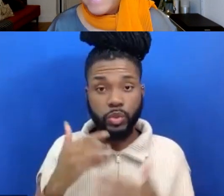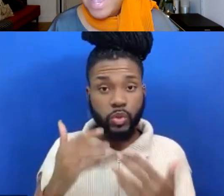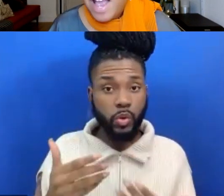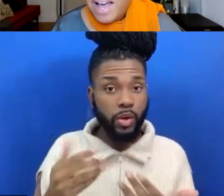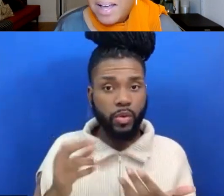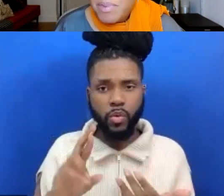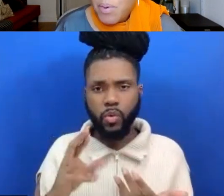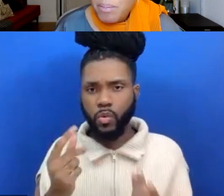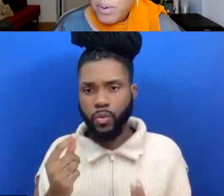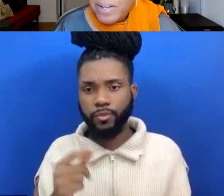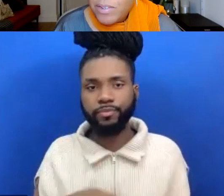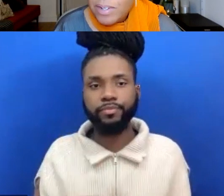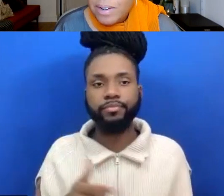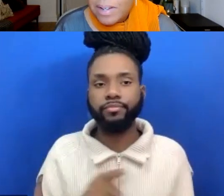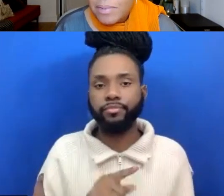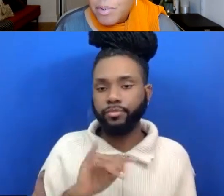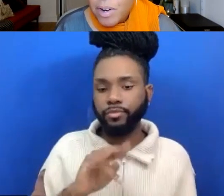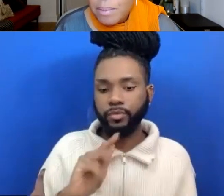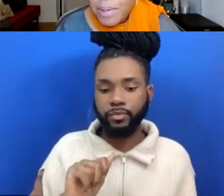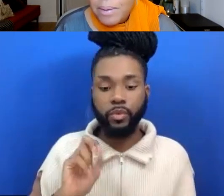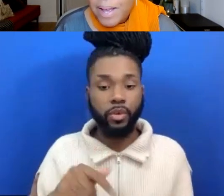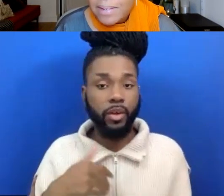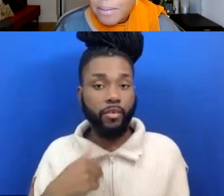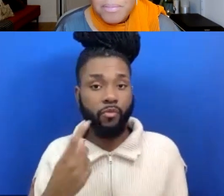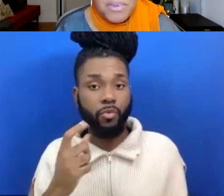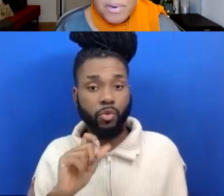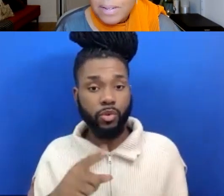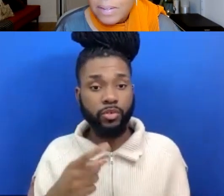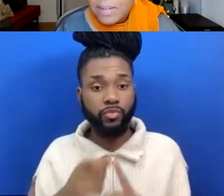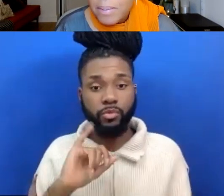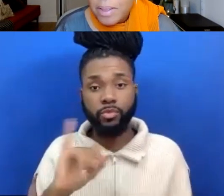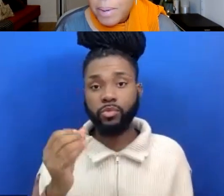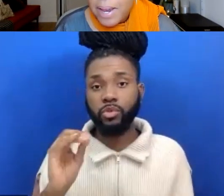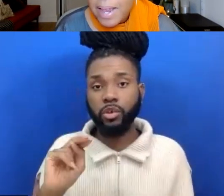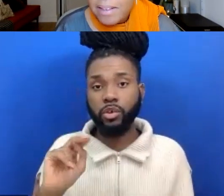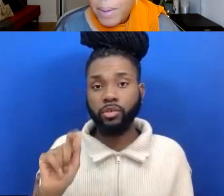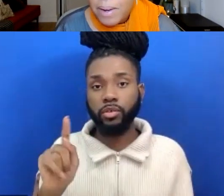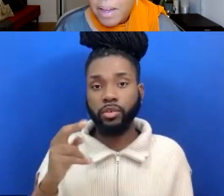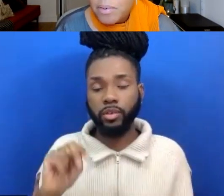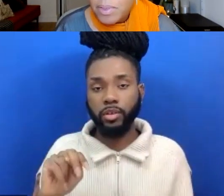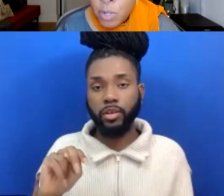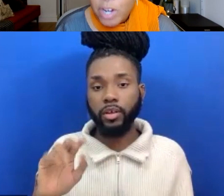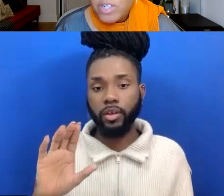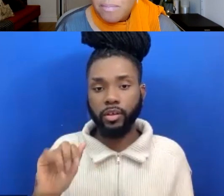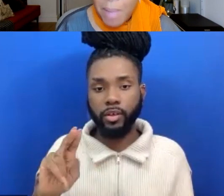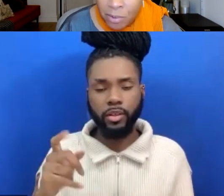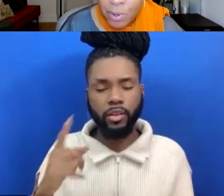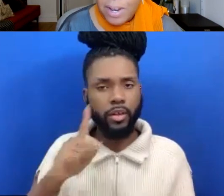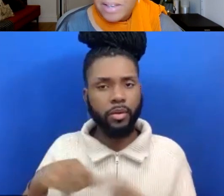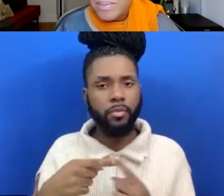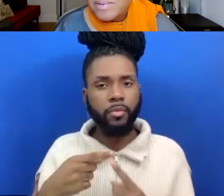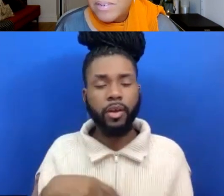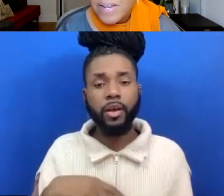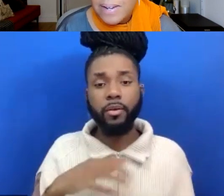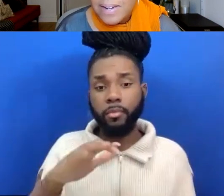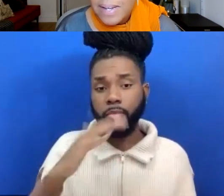Okay. So one more question from Jonathan Payne, who asks, I'm curious about the Black gaze being aligned with the rejection of mastery